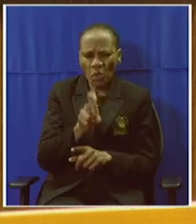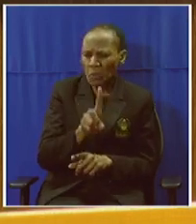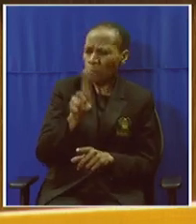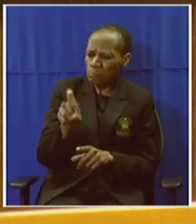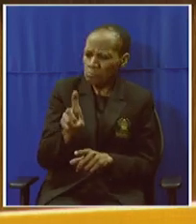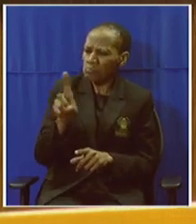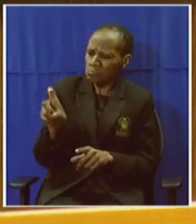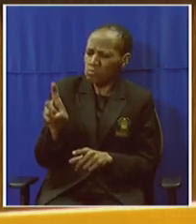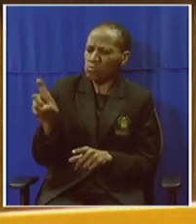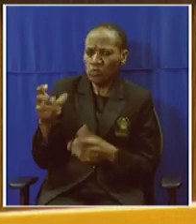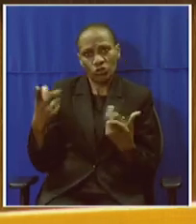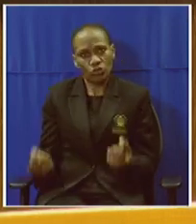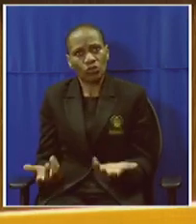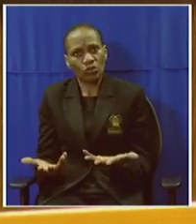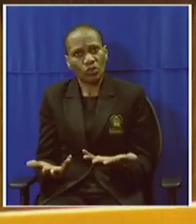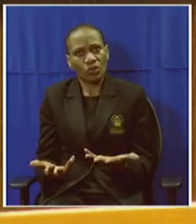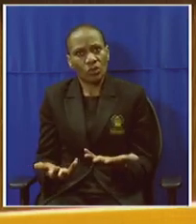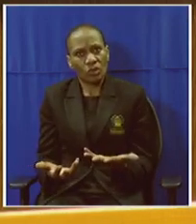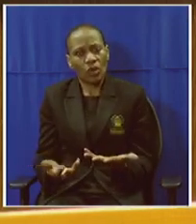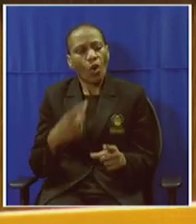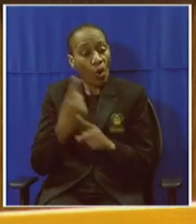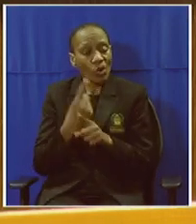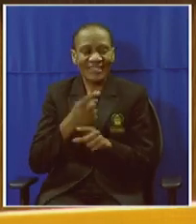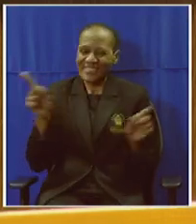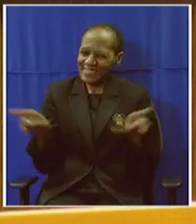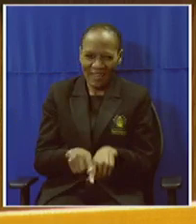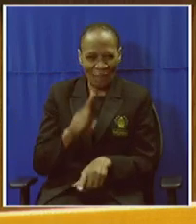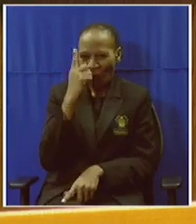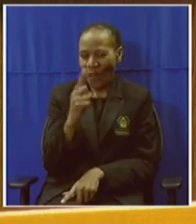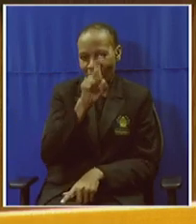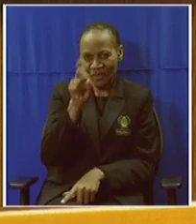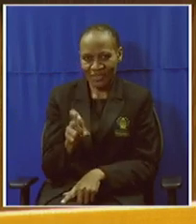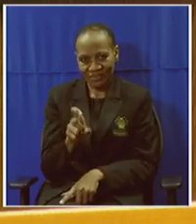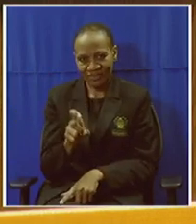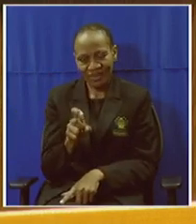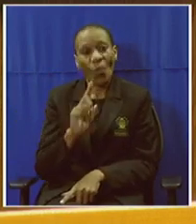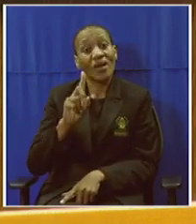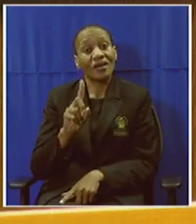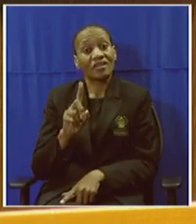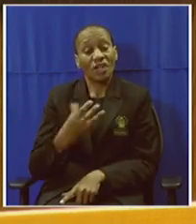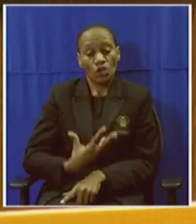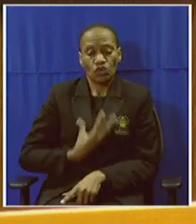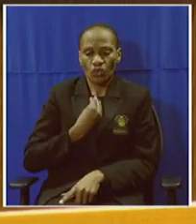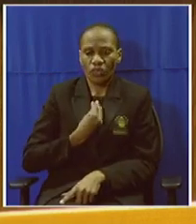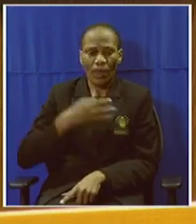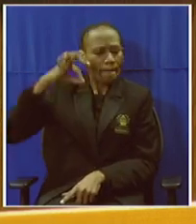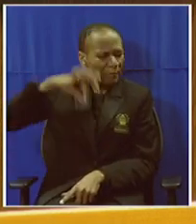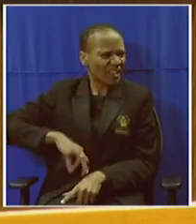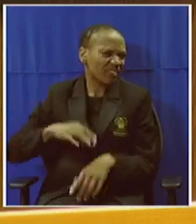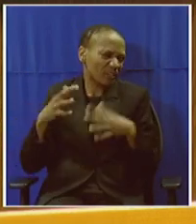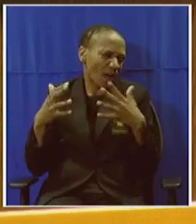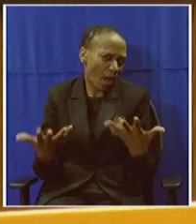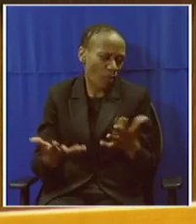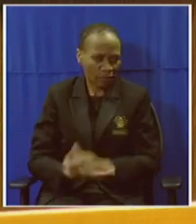topic, how is it going to benefit young people? And she also was a